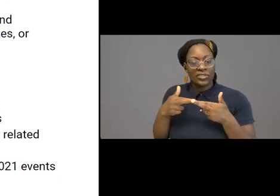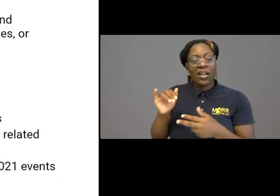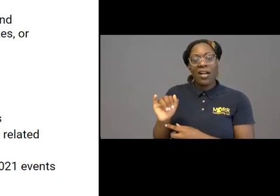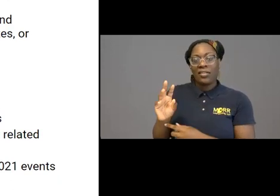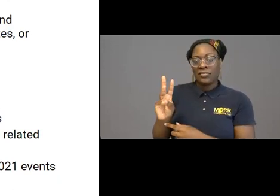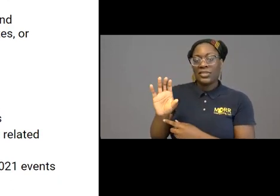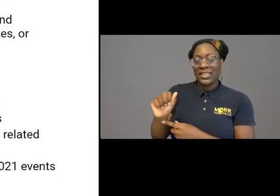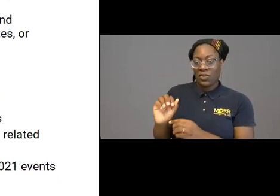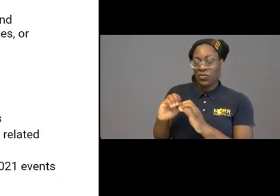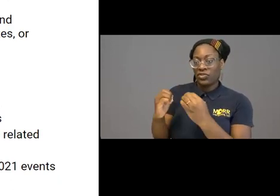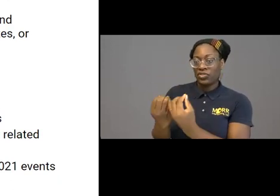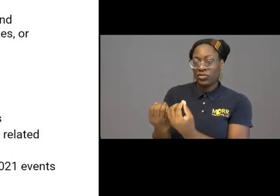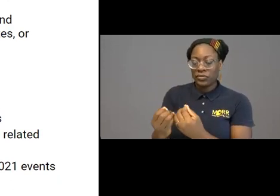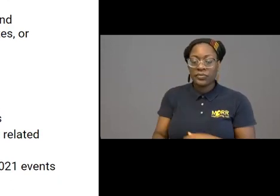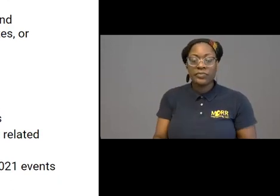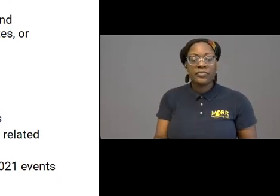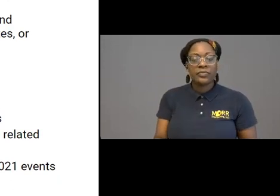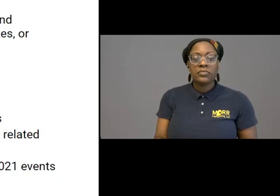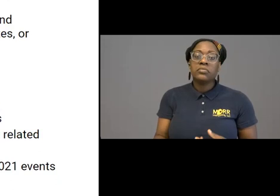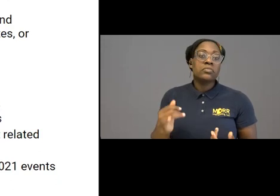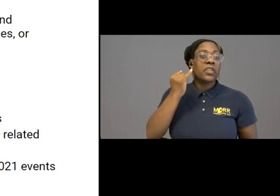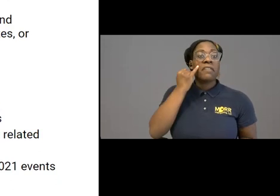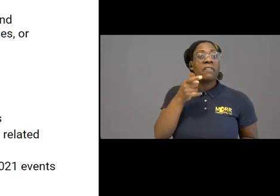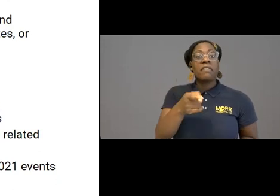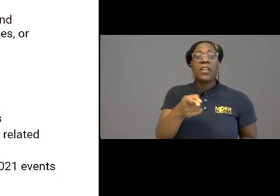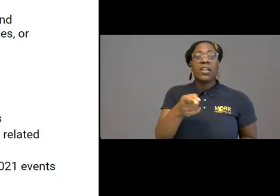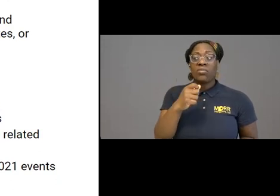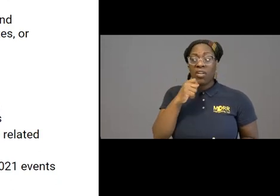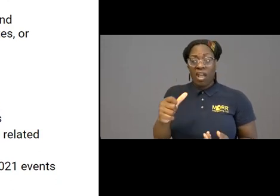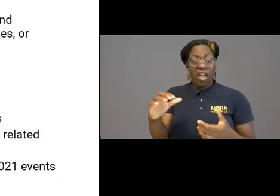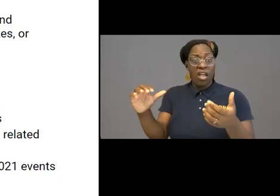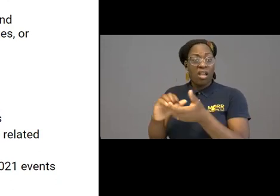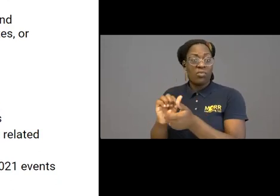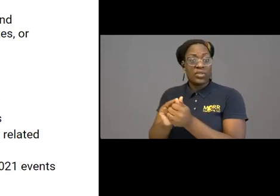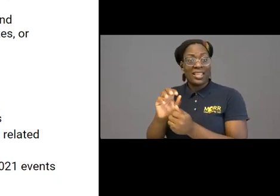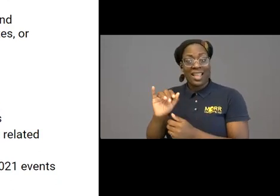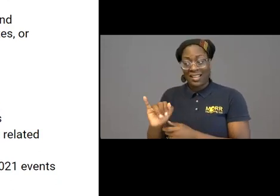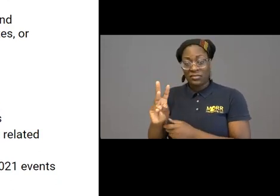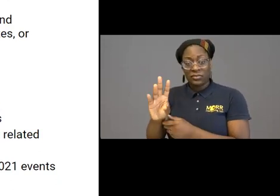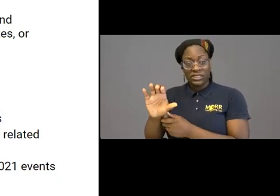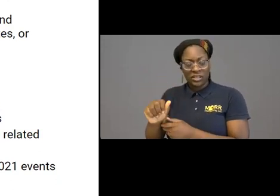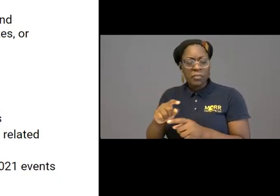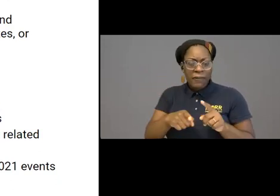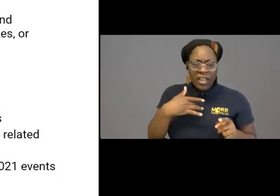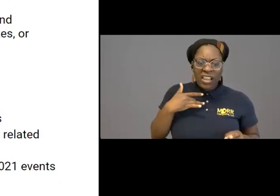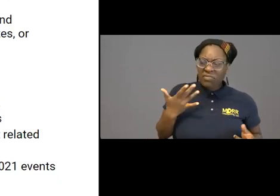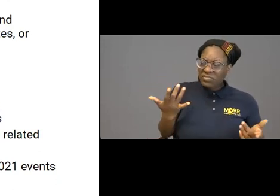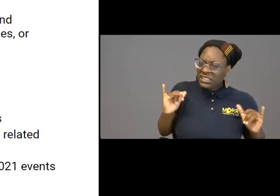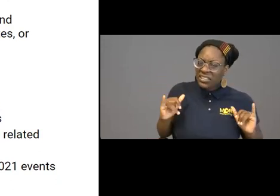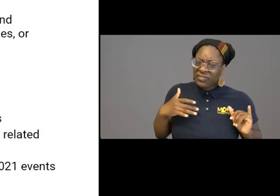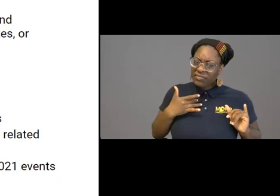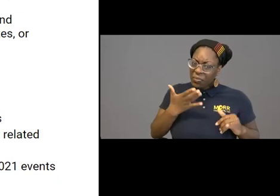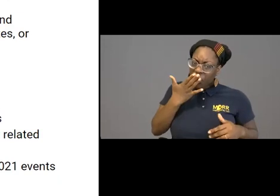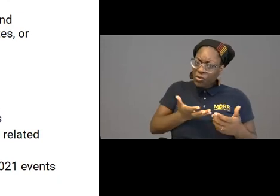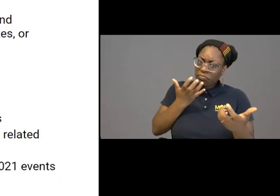with that, that organization, I'd love to hear from you. The work requires about 5 hours a month, and it really